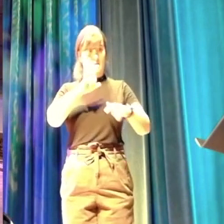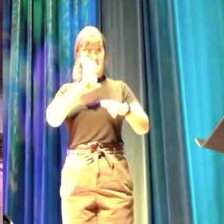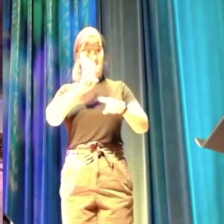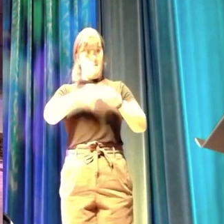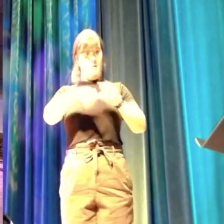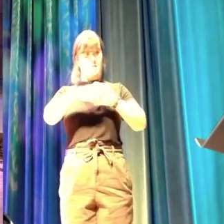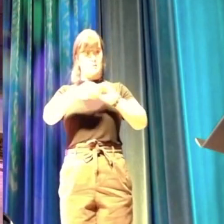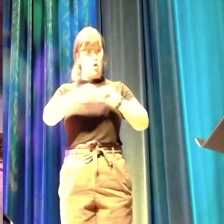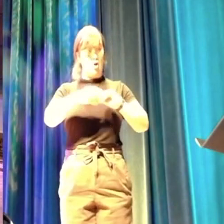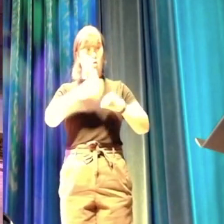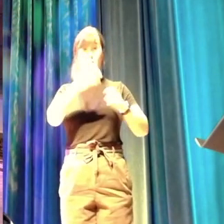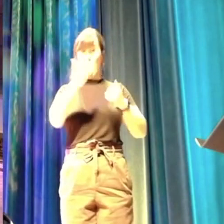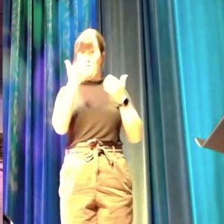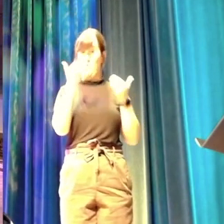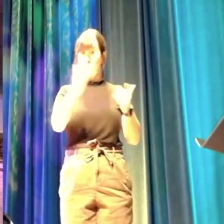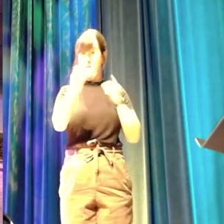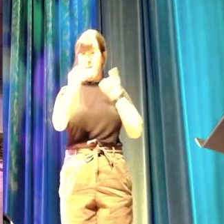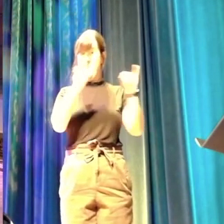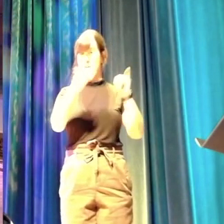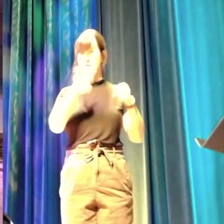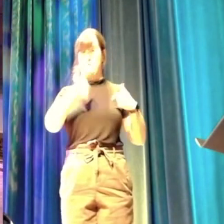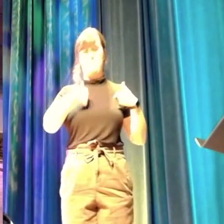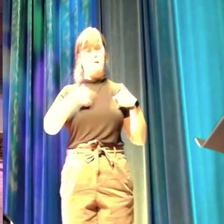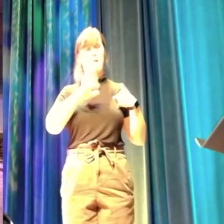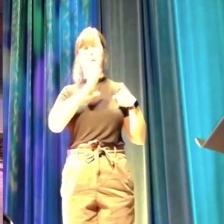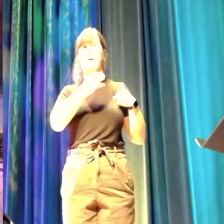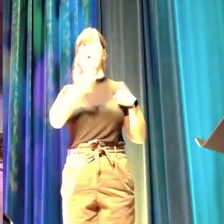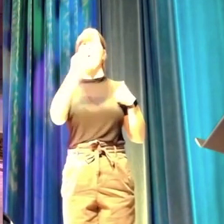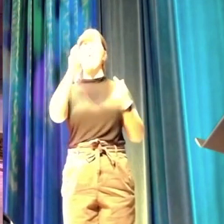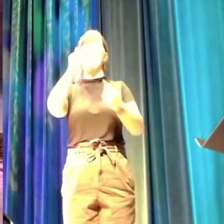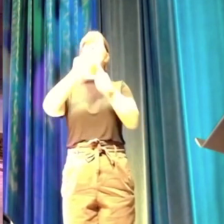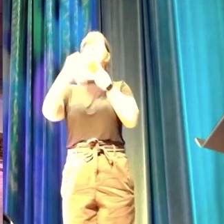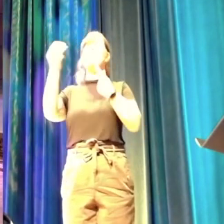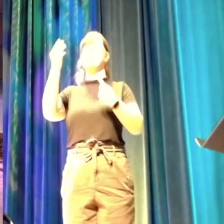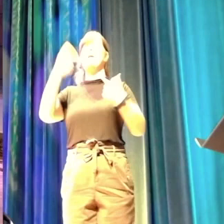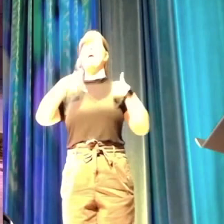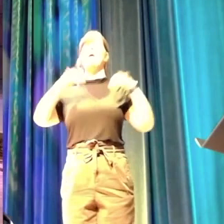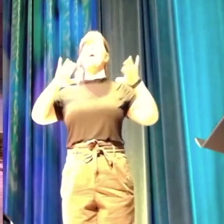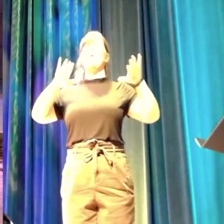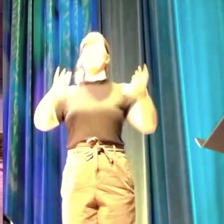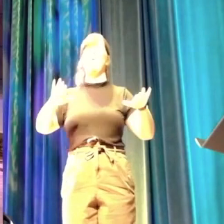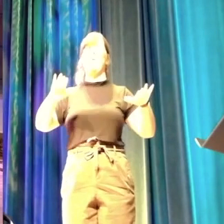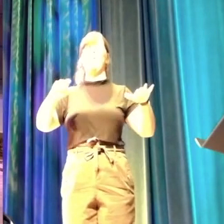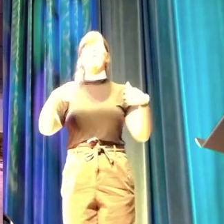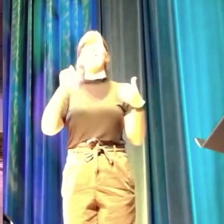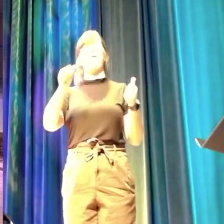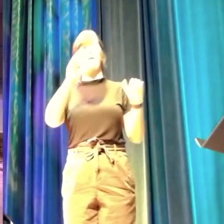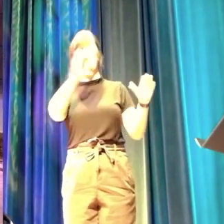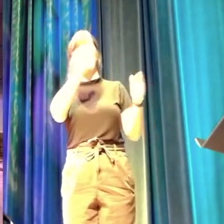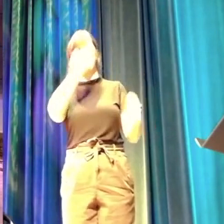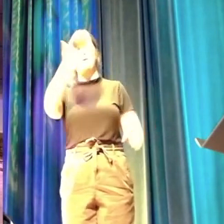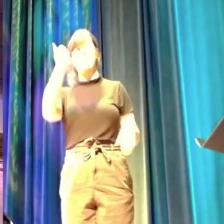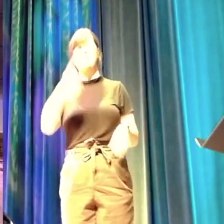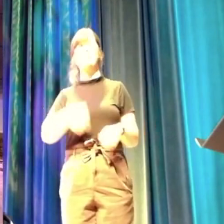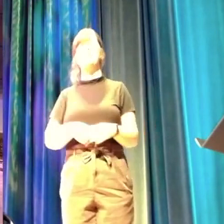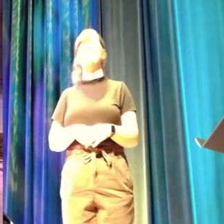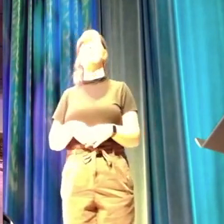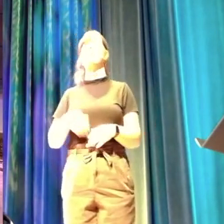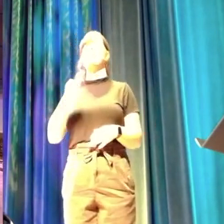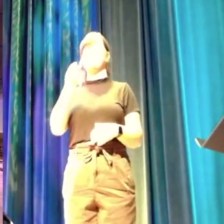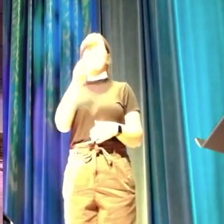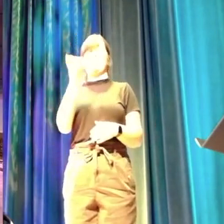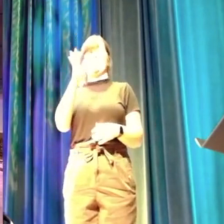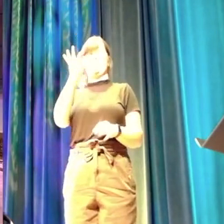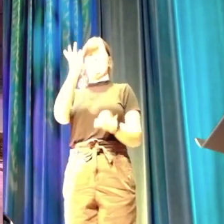an interview. Let's chat on Monday. Just a couple of thoughts. My